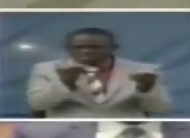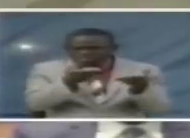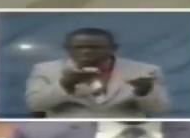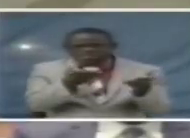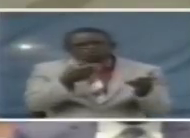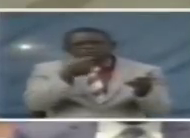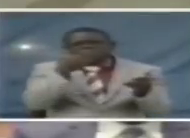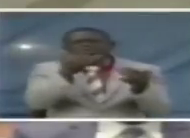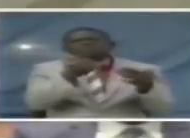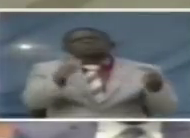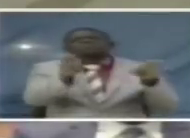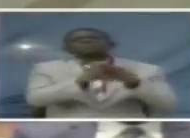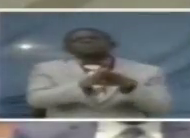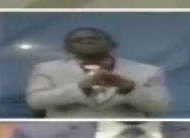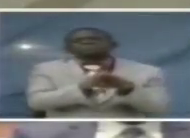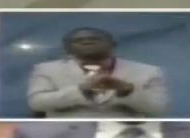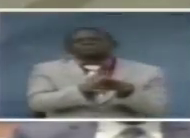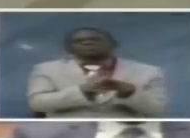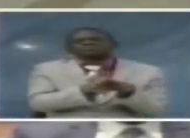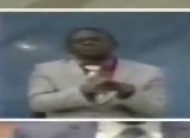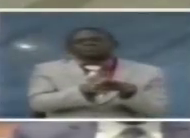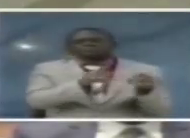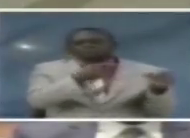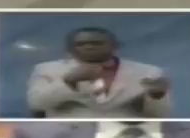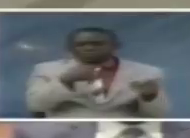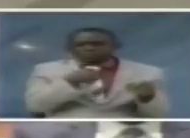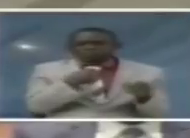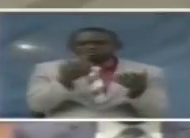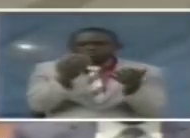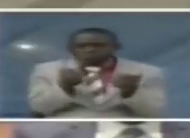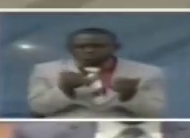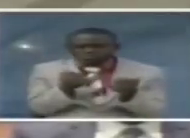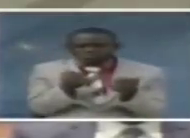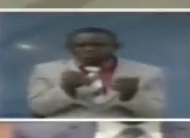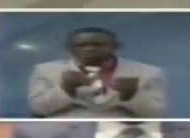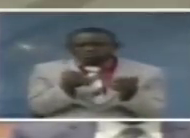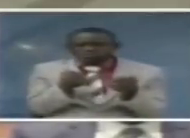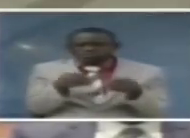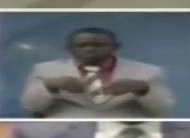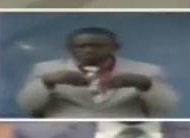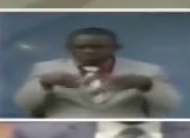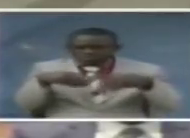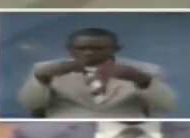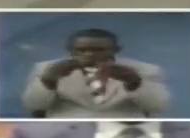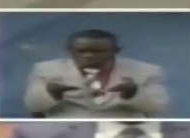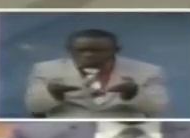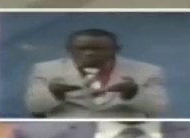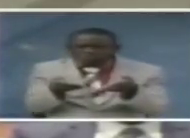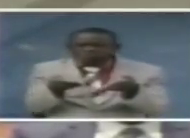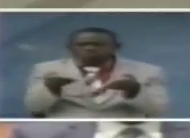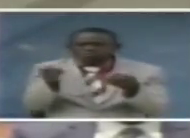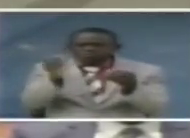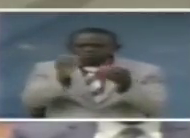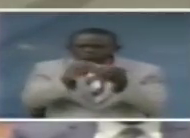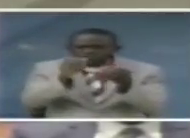Agency. In its place, Mr. Speaker, I propose to grant